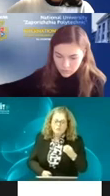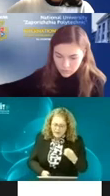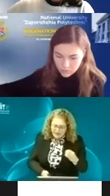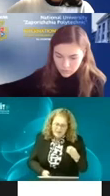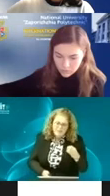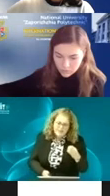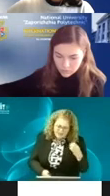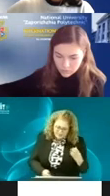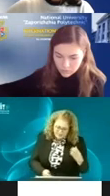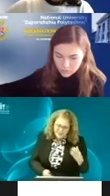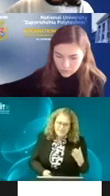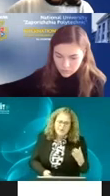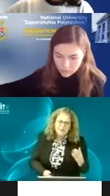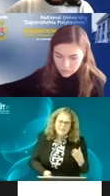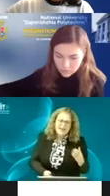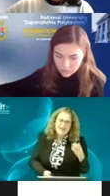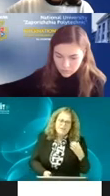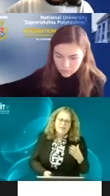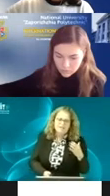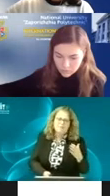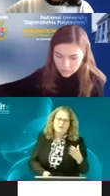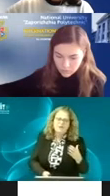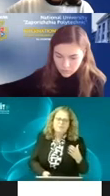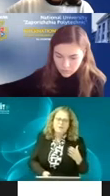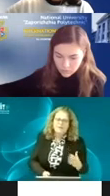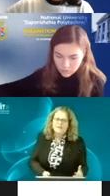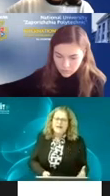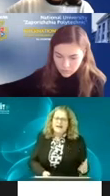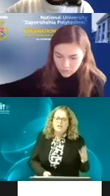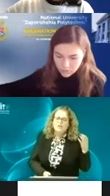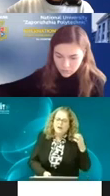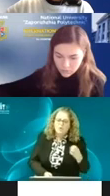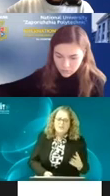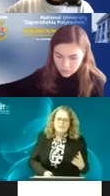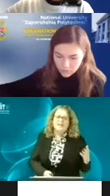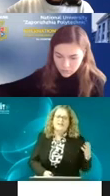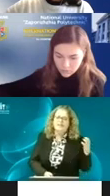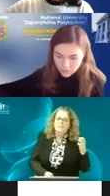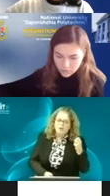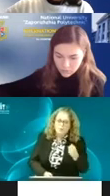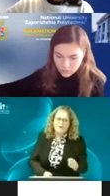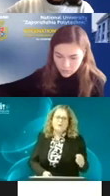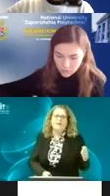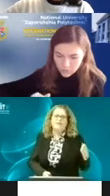because today everything is about the experience. Everything is about the experience. And so the acoustic data, the biometric data,